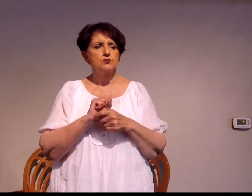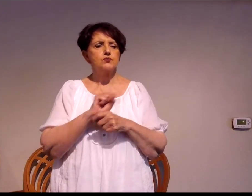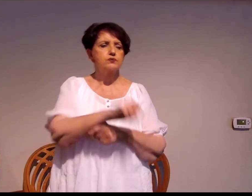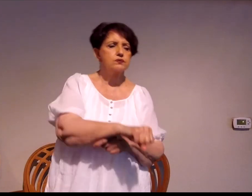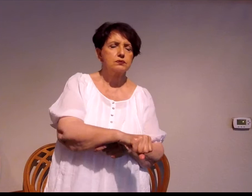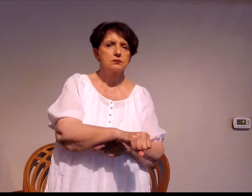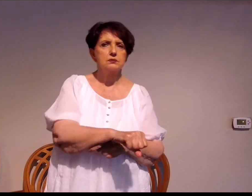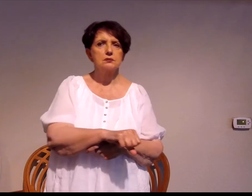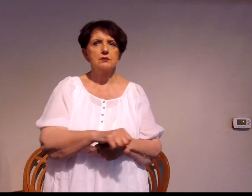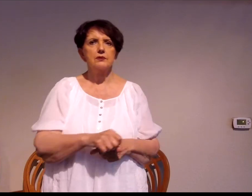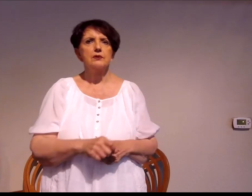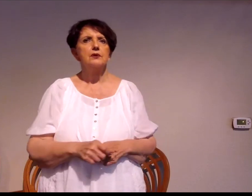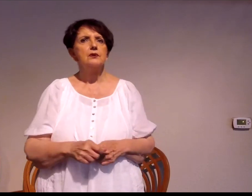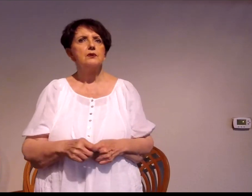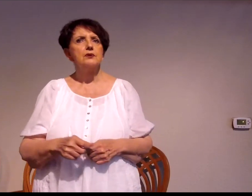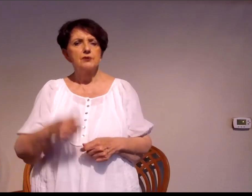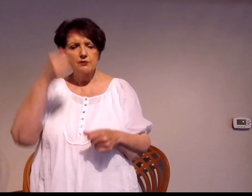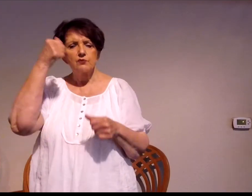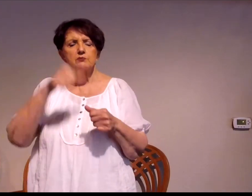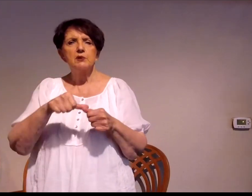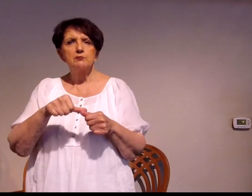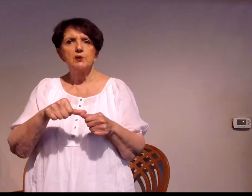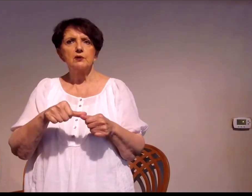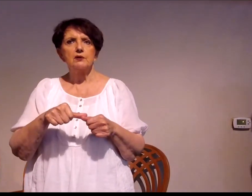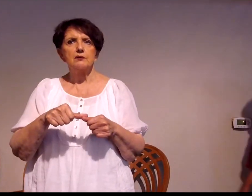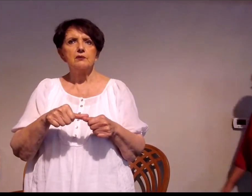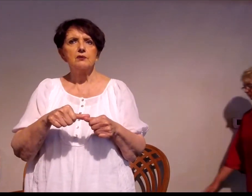We get to remember.